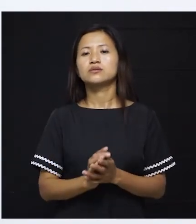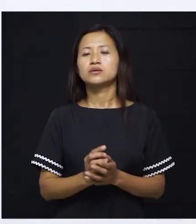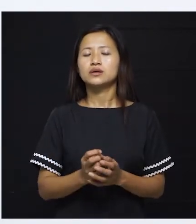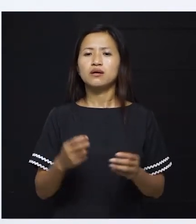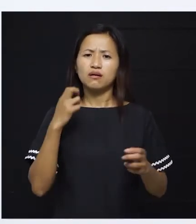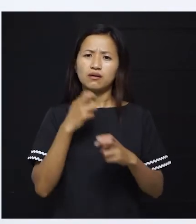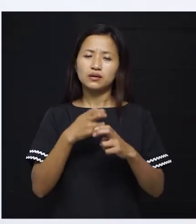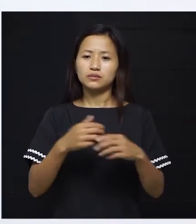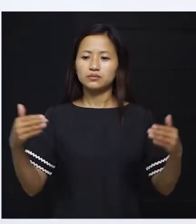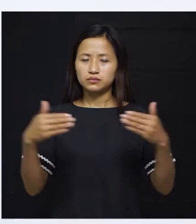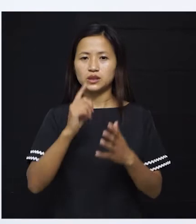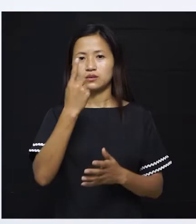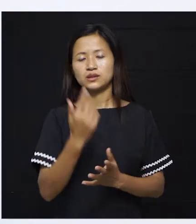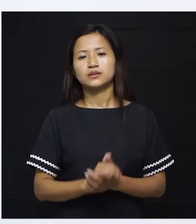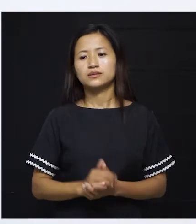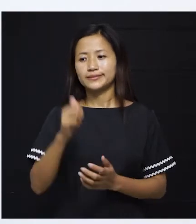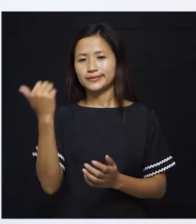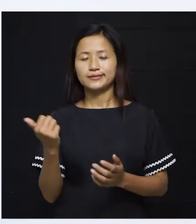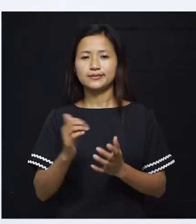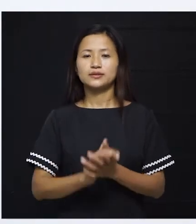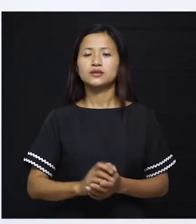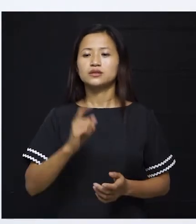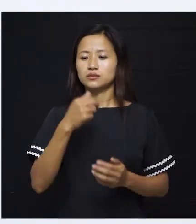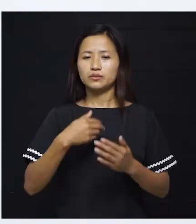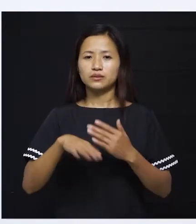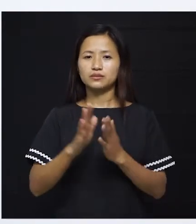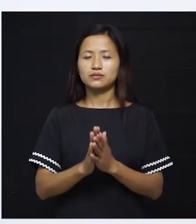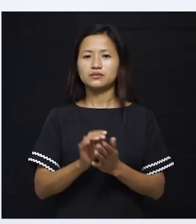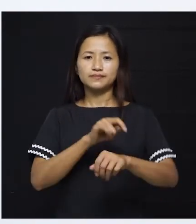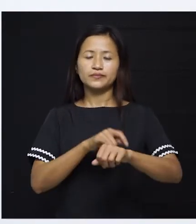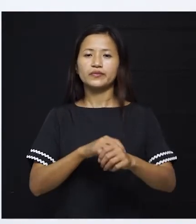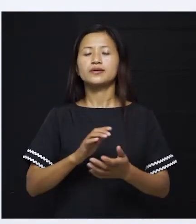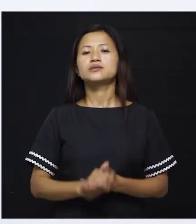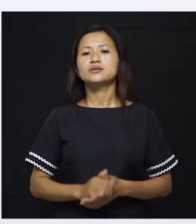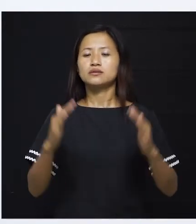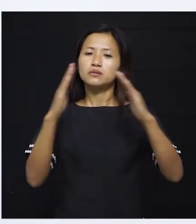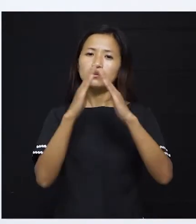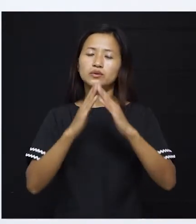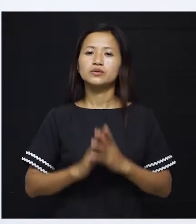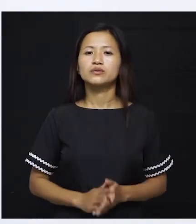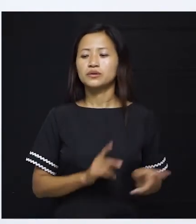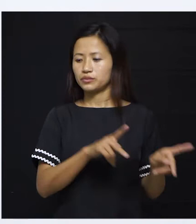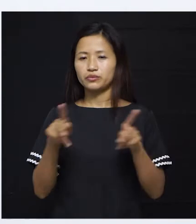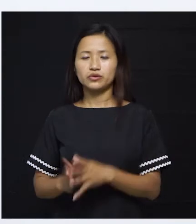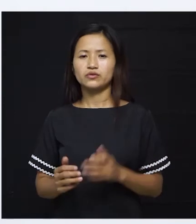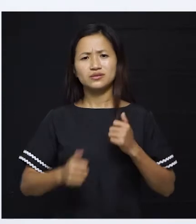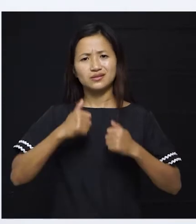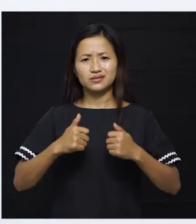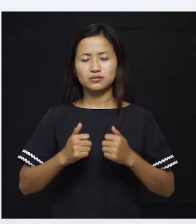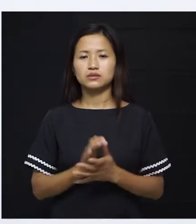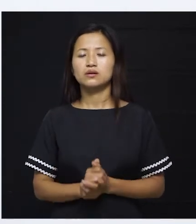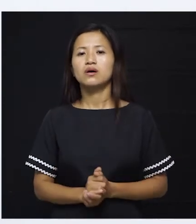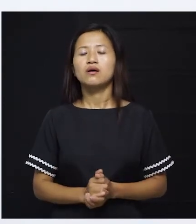hardly meet one another, right? Because everyone is spending their own personal time at home, whether it's preparing for the exams, or